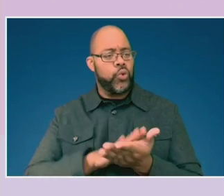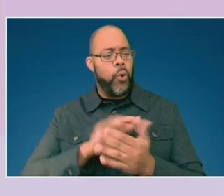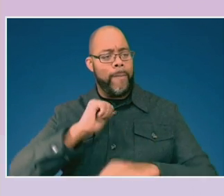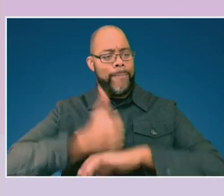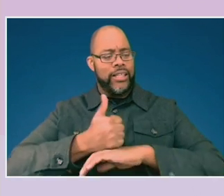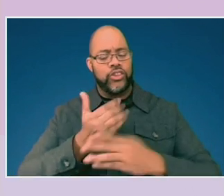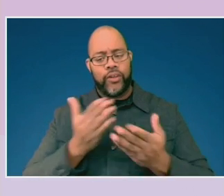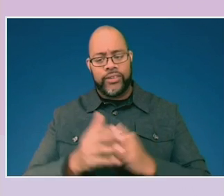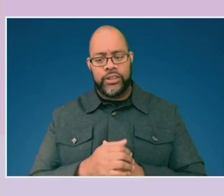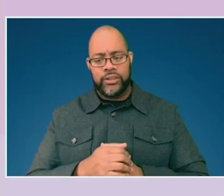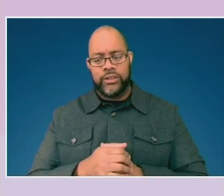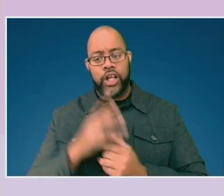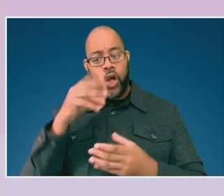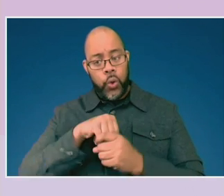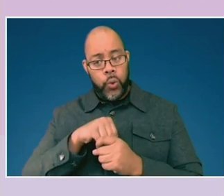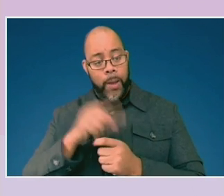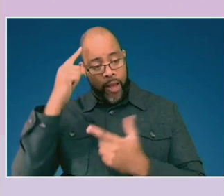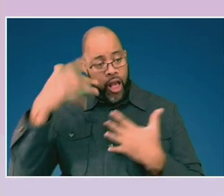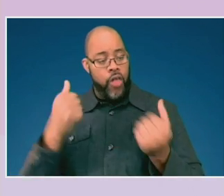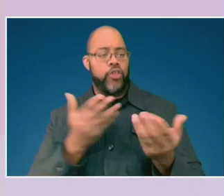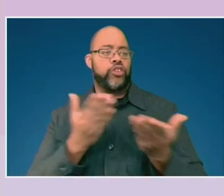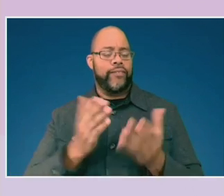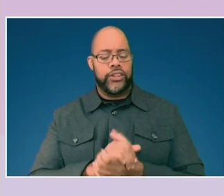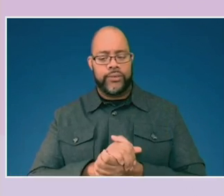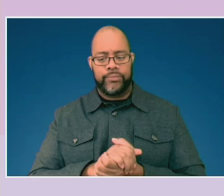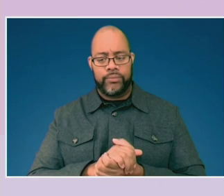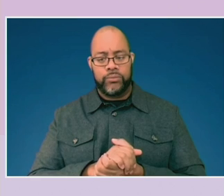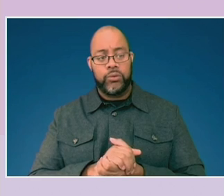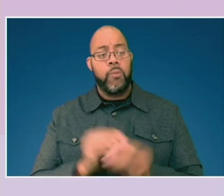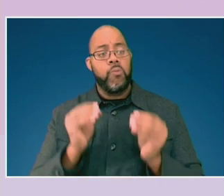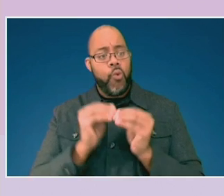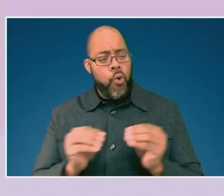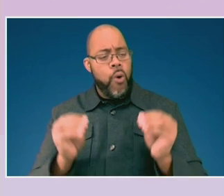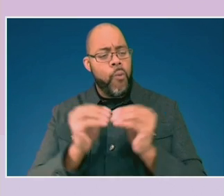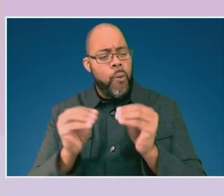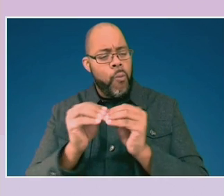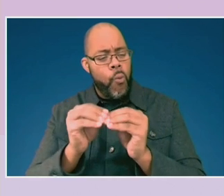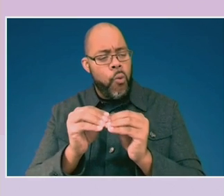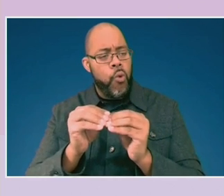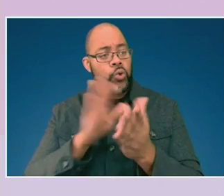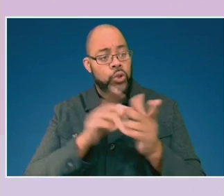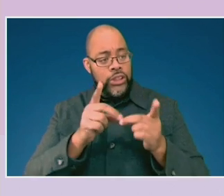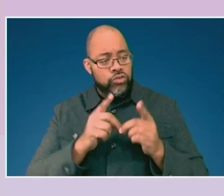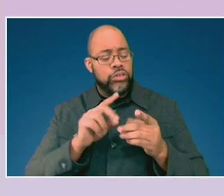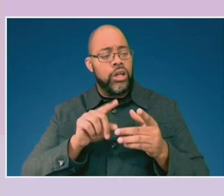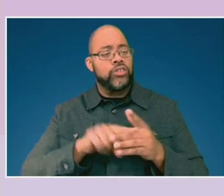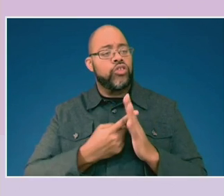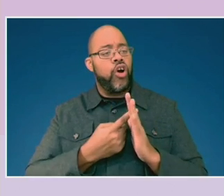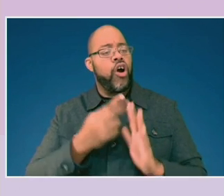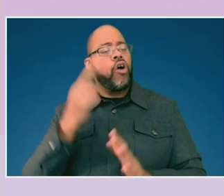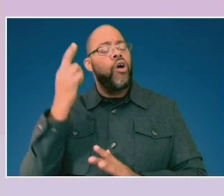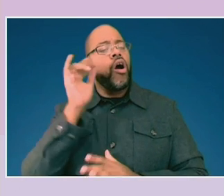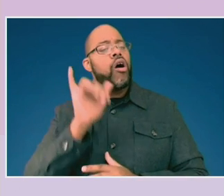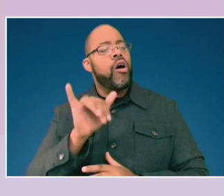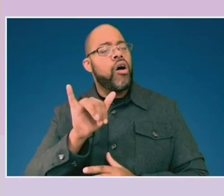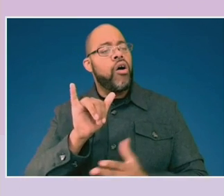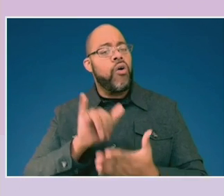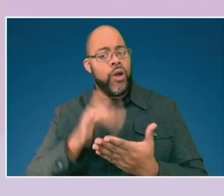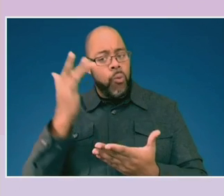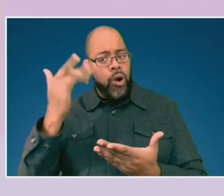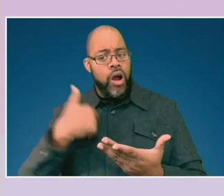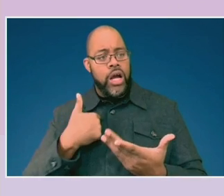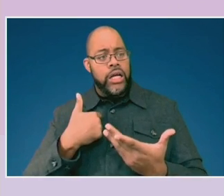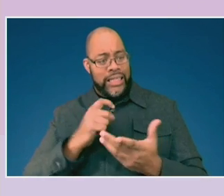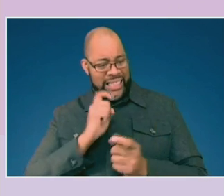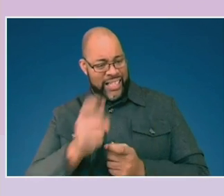services, including mental health services. More and more, I think school districts are beginning to understand that. That's why we're issuing this